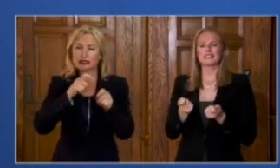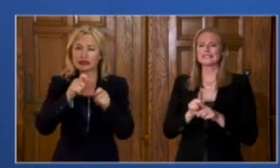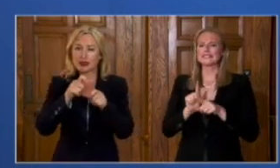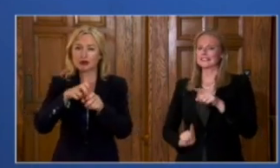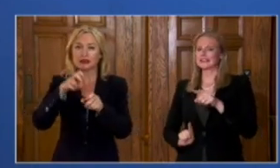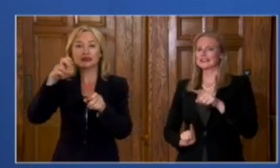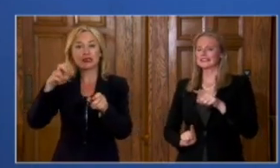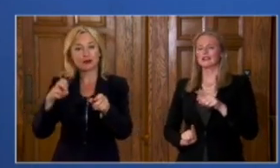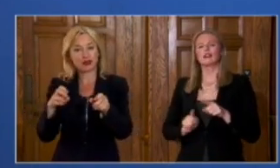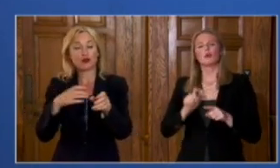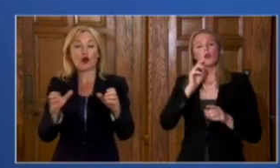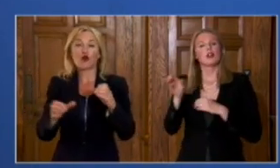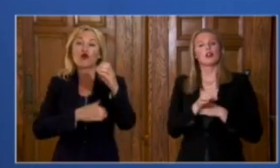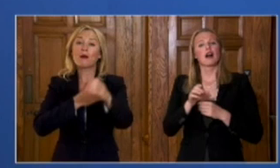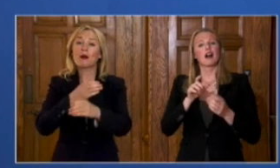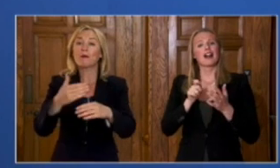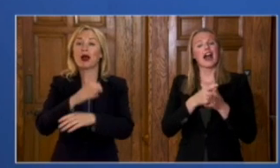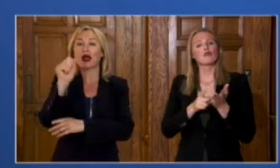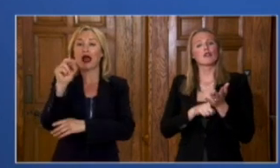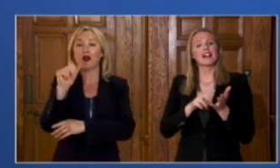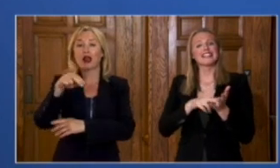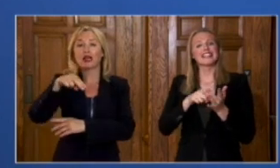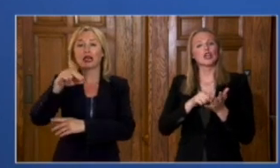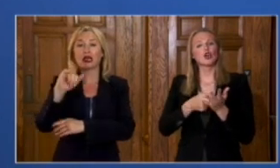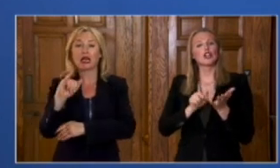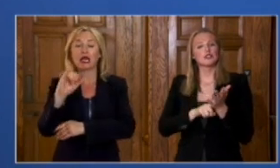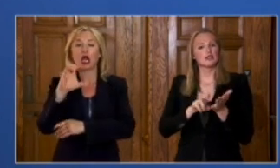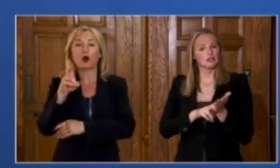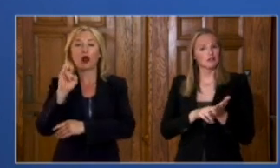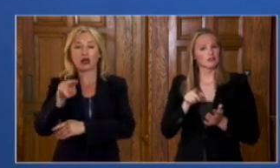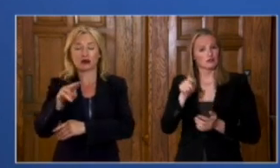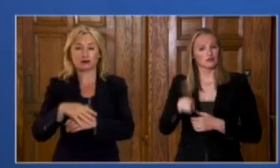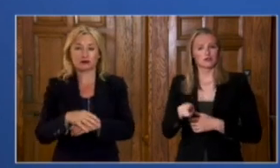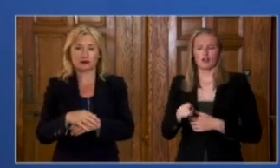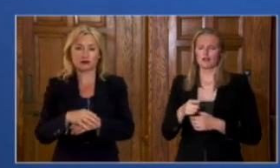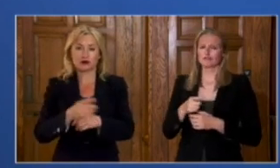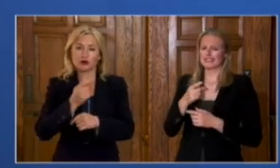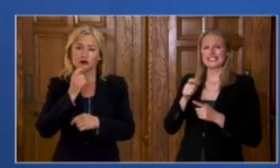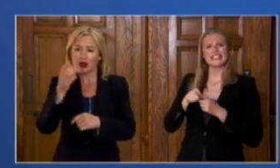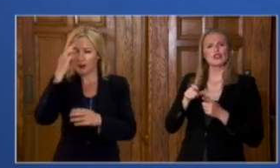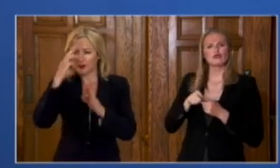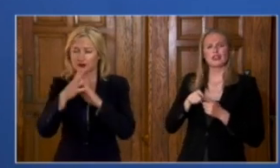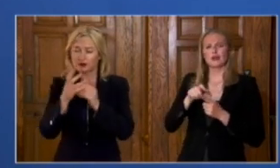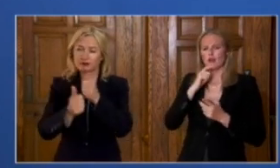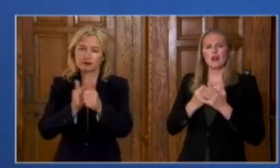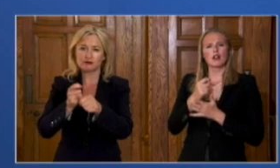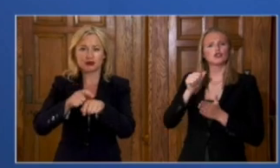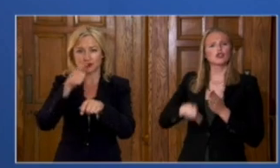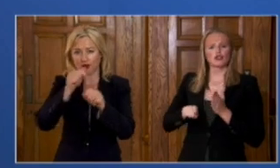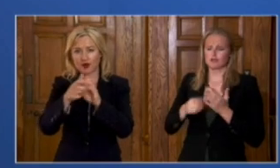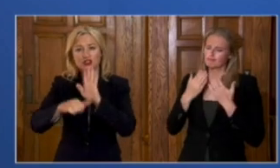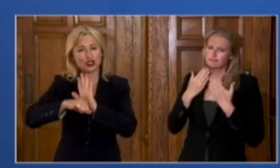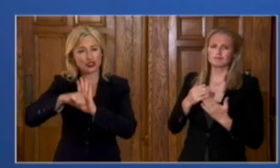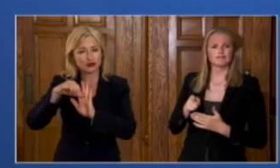replaced today by Carol Nacullen. I would like to extend my best wishes to Deirdre as she undergoes surgery and would like to thank Carol for taking over